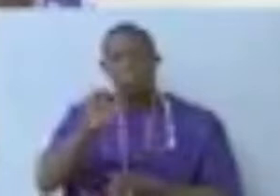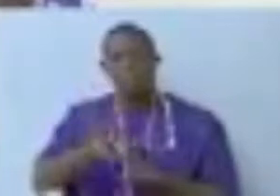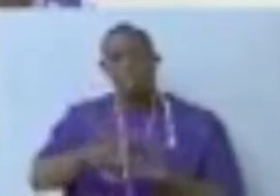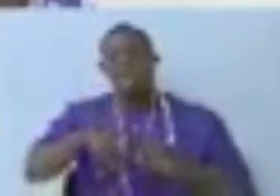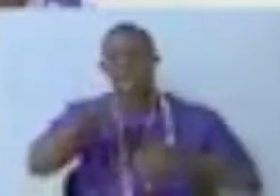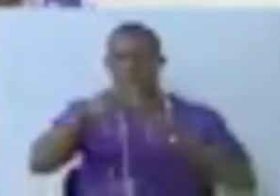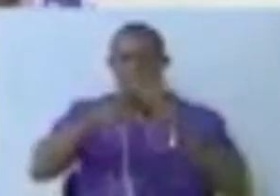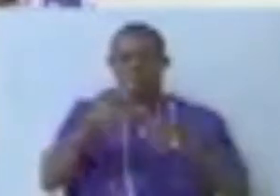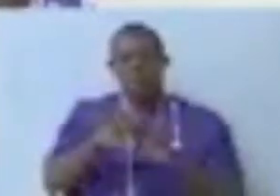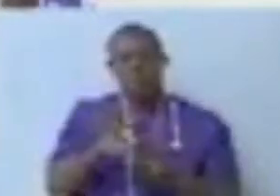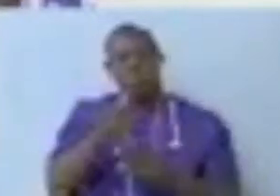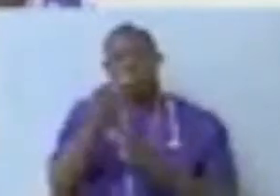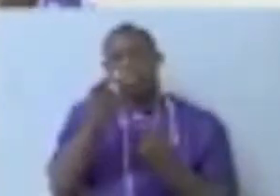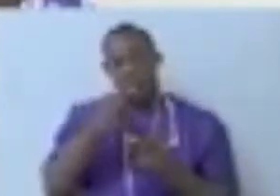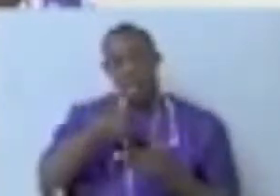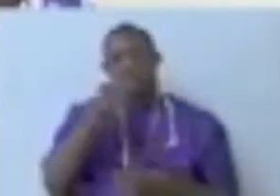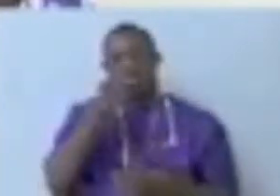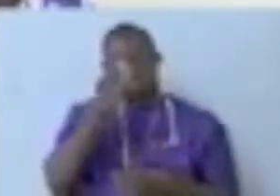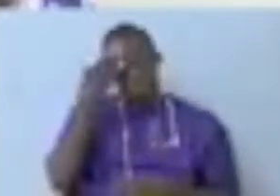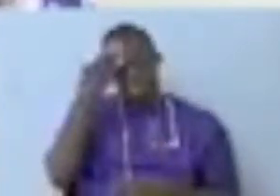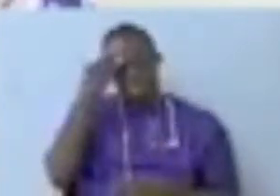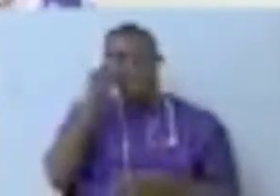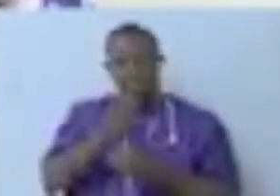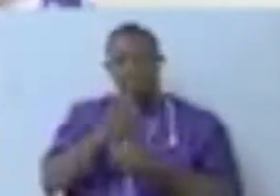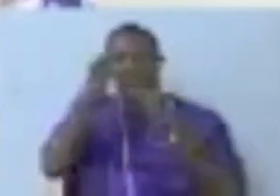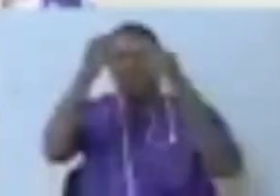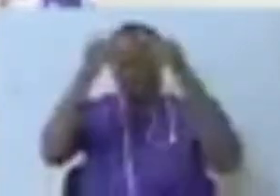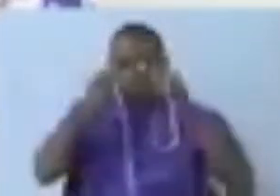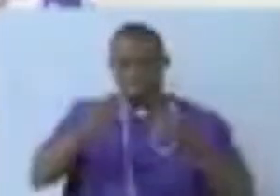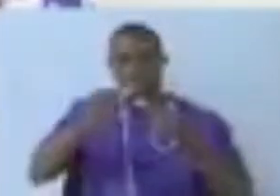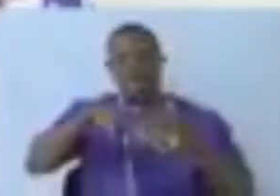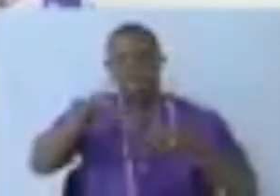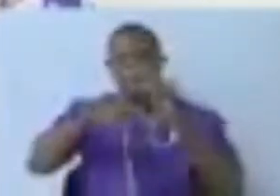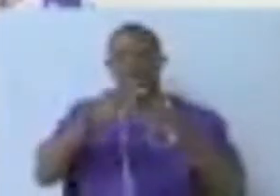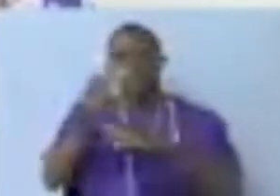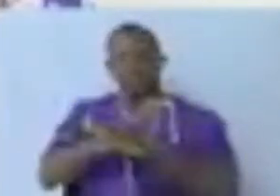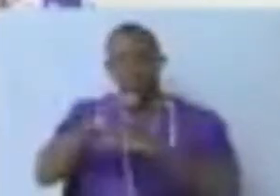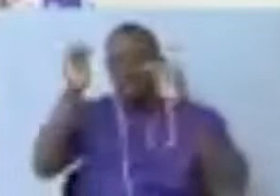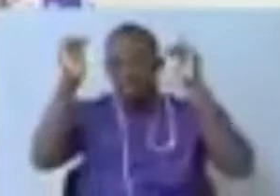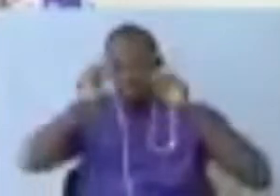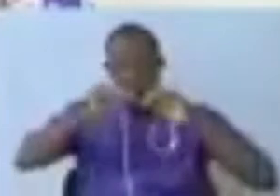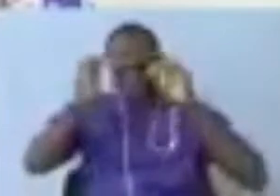attribute to, but I know I made certain statements during those meetings regarding